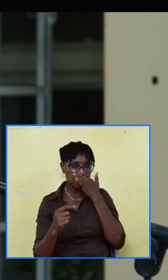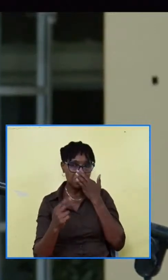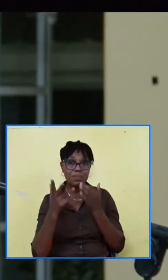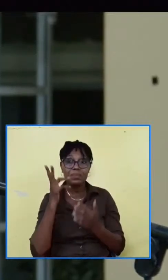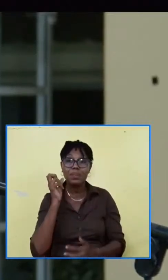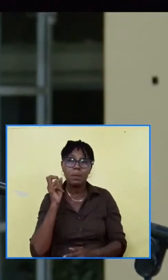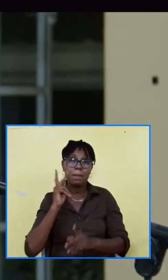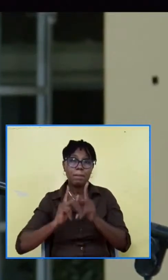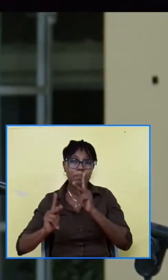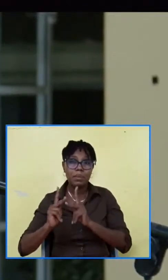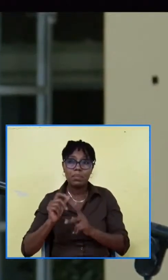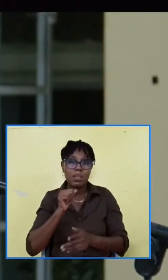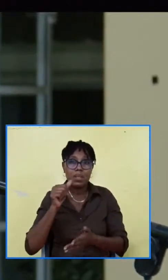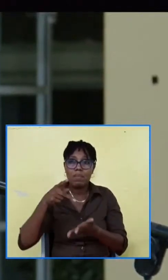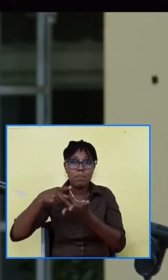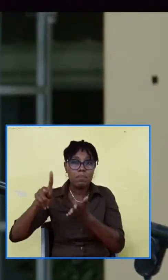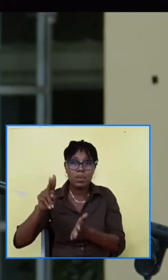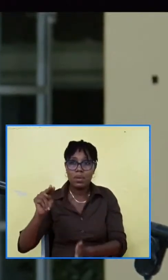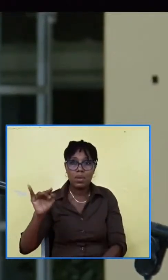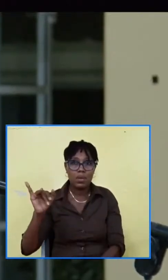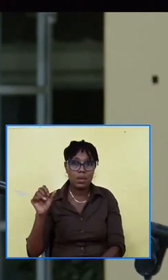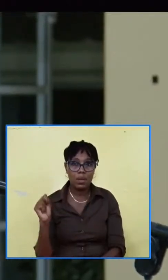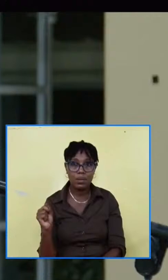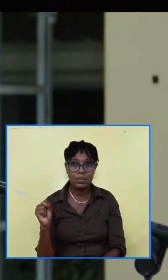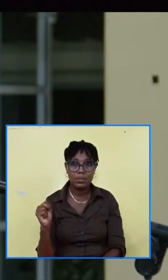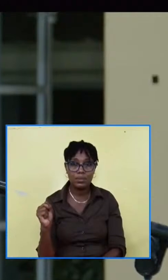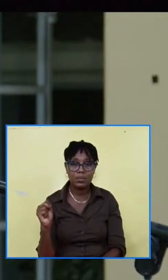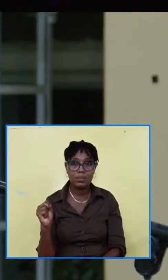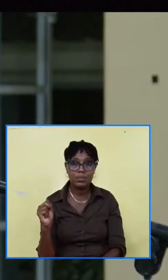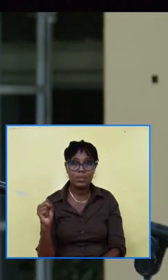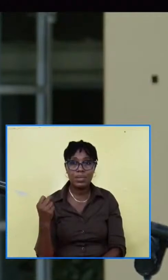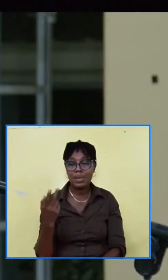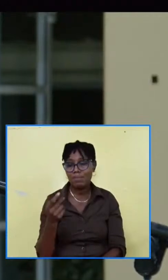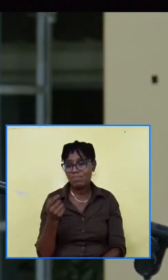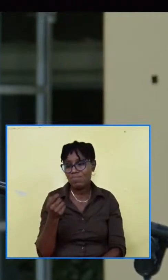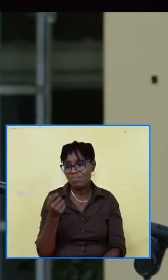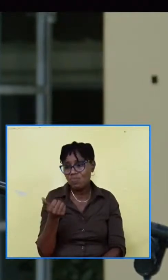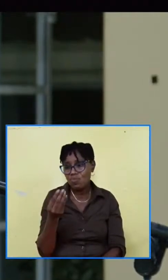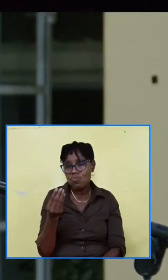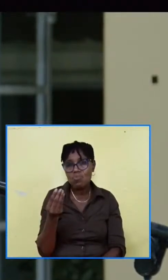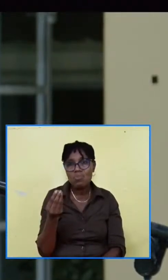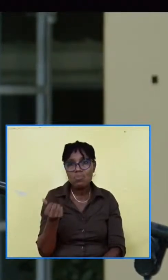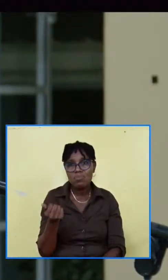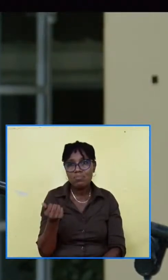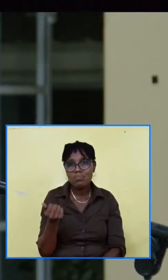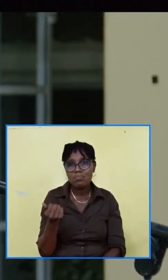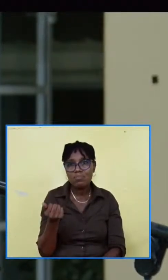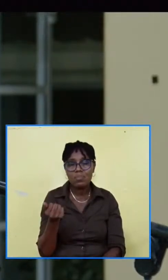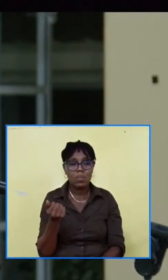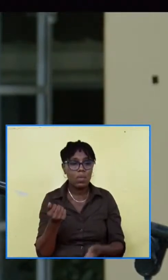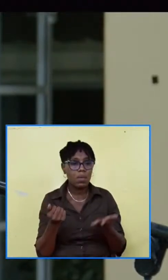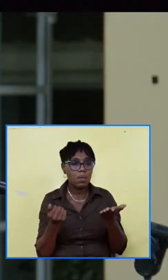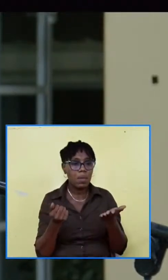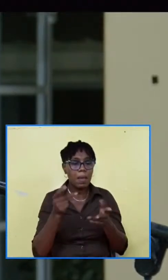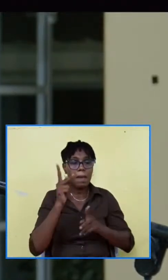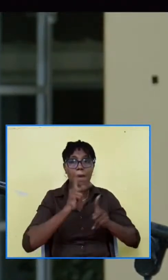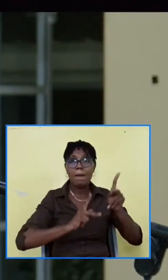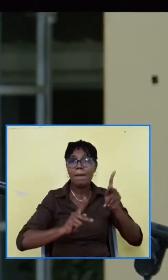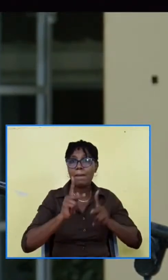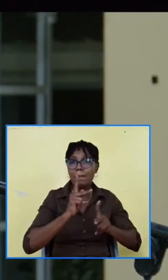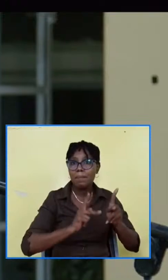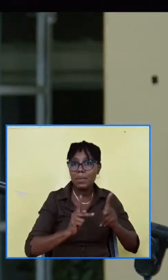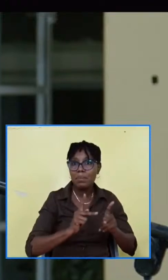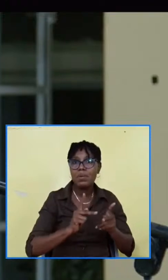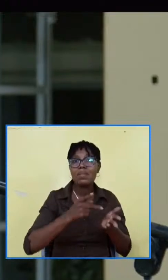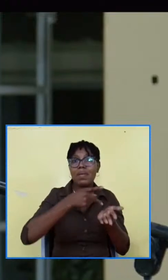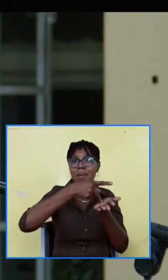who never contributed to the scheme get just a few dollars less than their